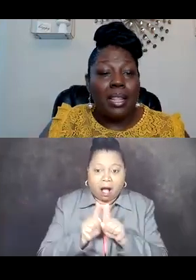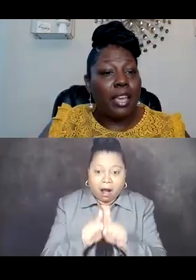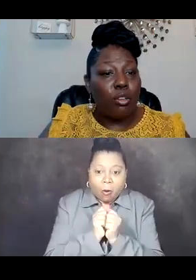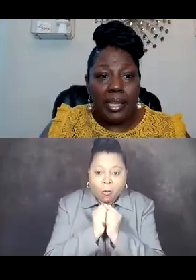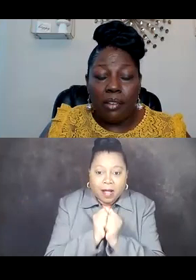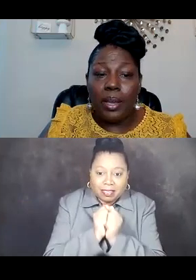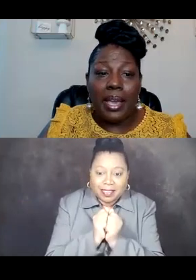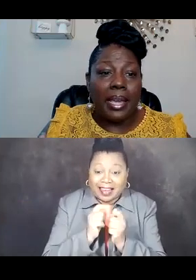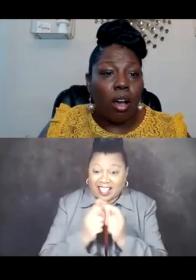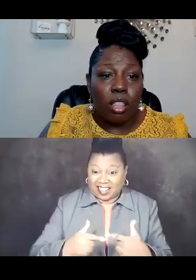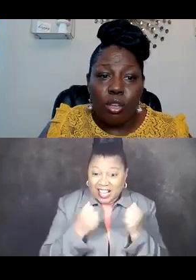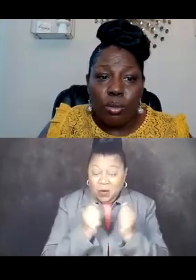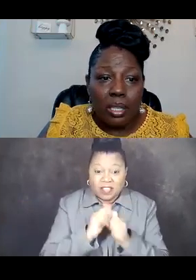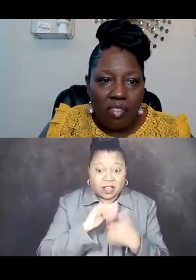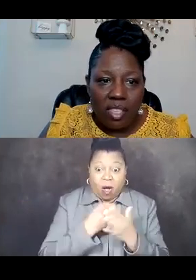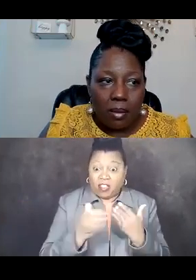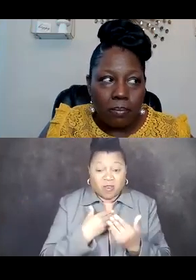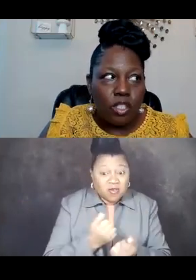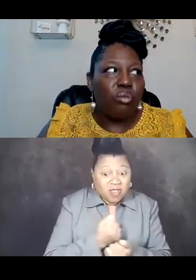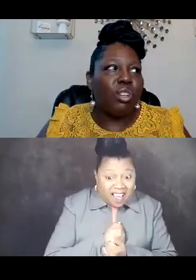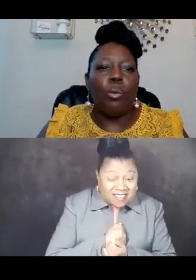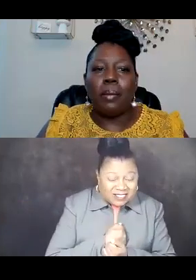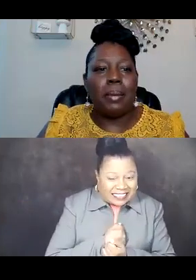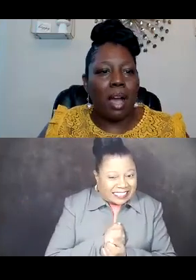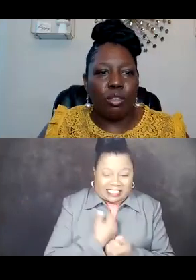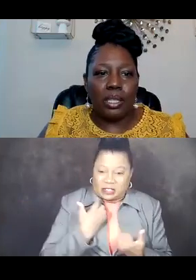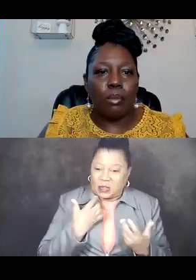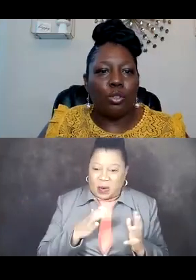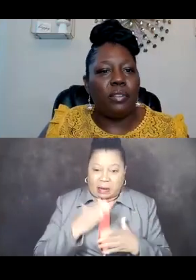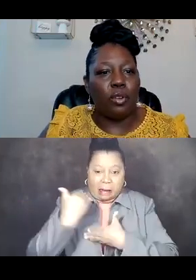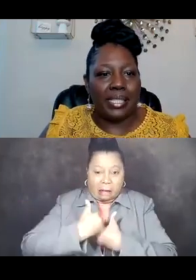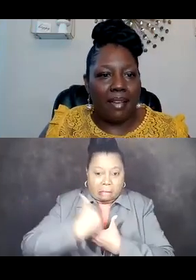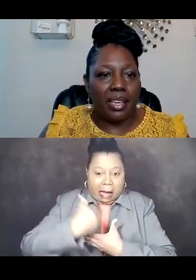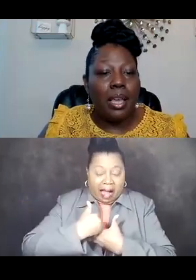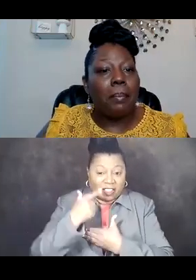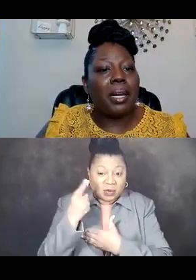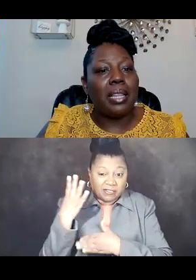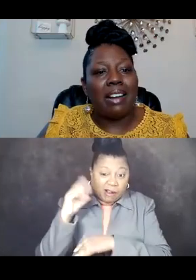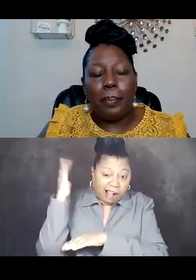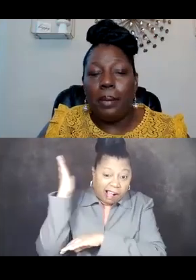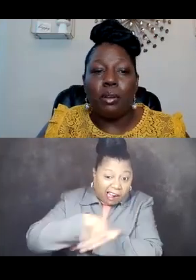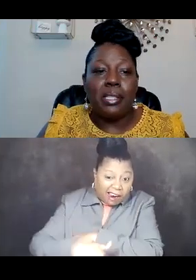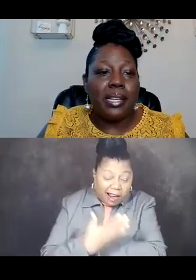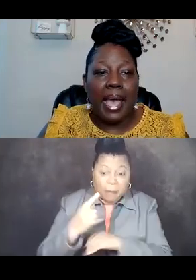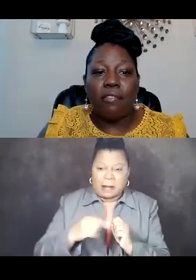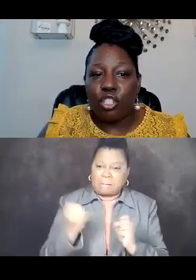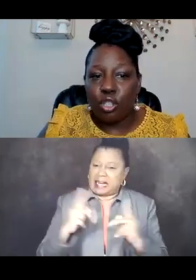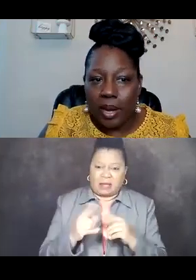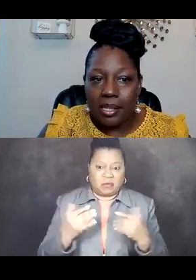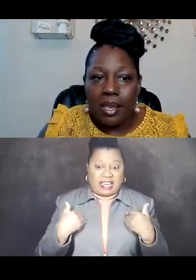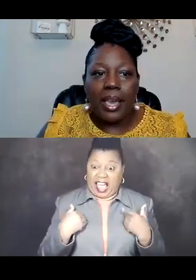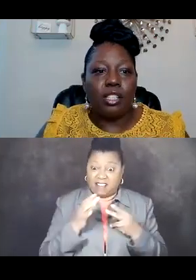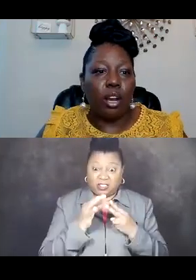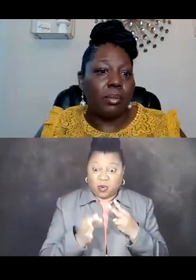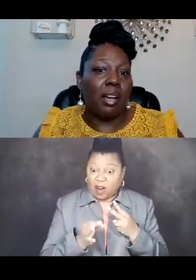people that you live with, and although you love them, you don't want to be bothered with them 24/7. But a lot of people didn't have a